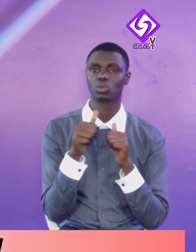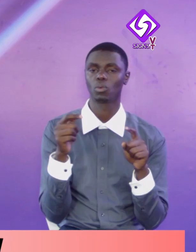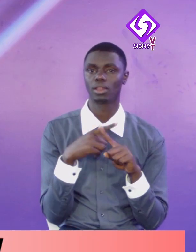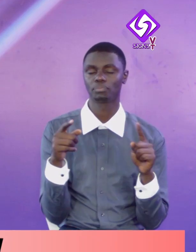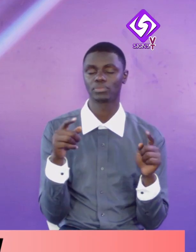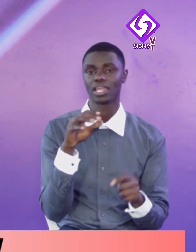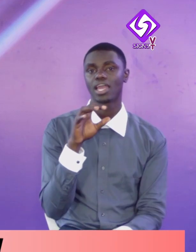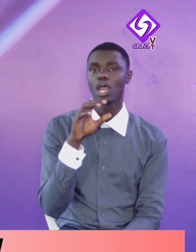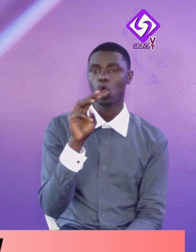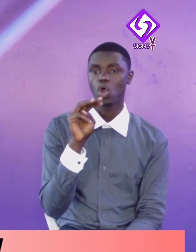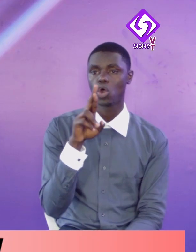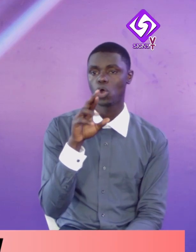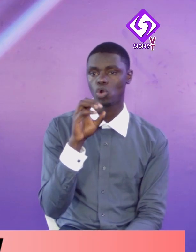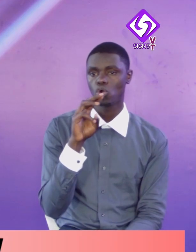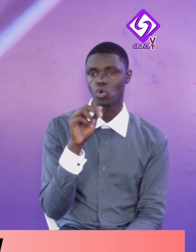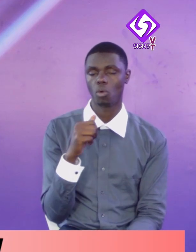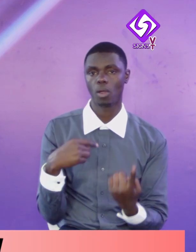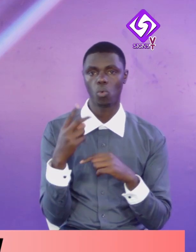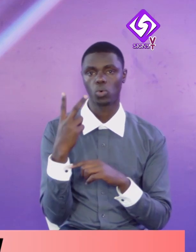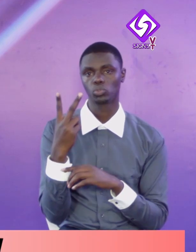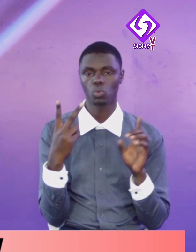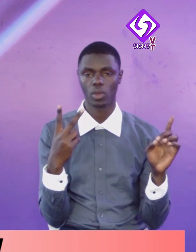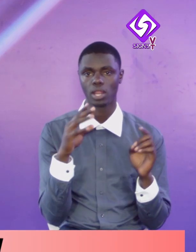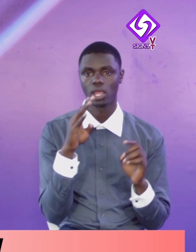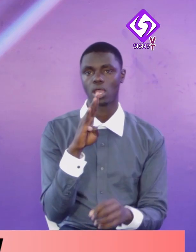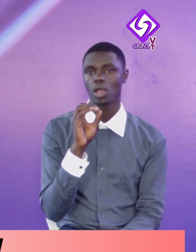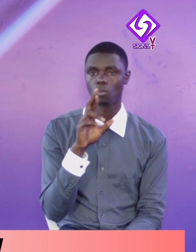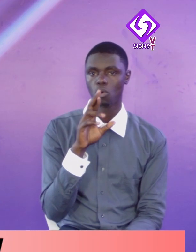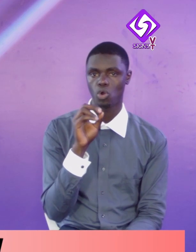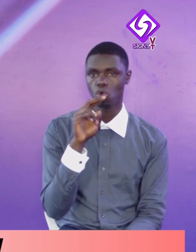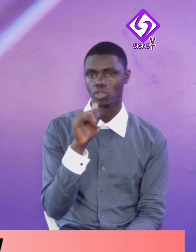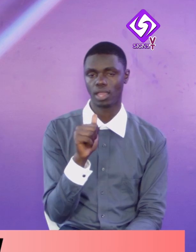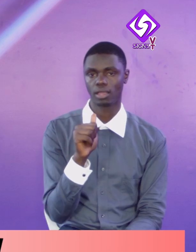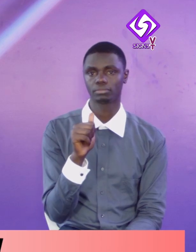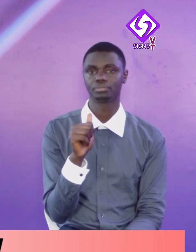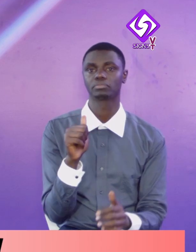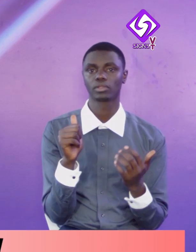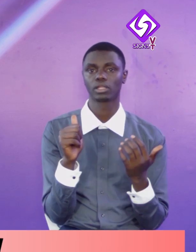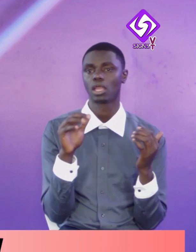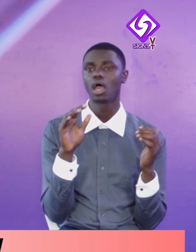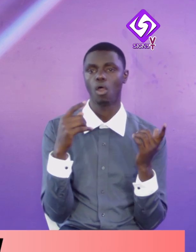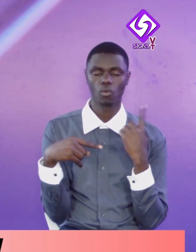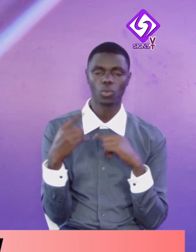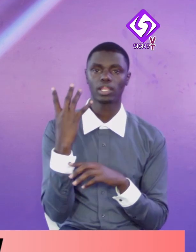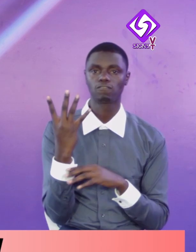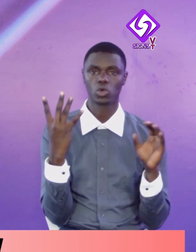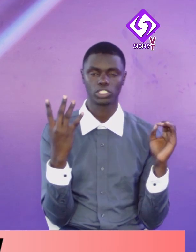versus Roma. Roma won 2-1. And Bologna versus Casapia. It was Bologna win 4-0. And then when you